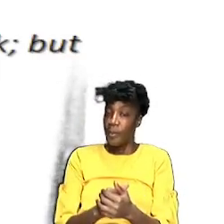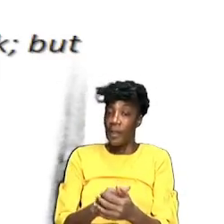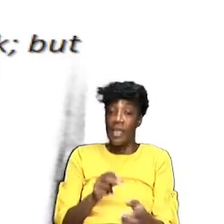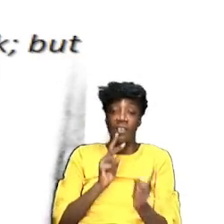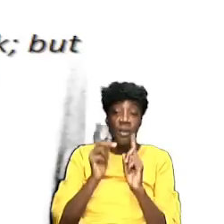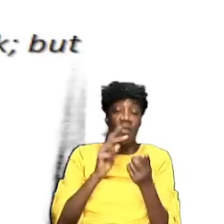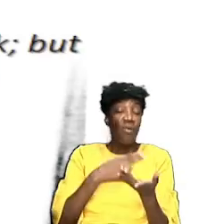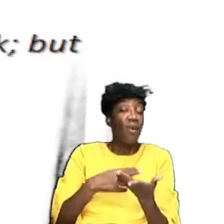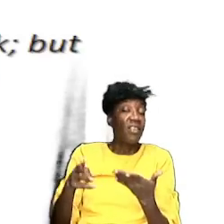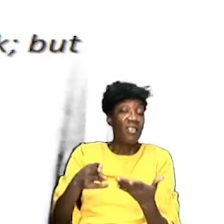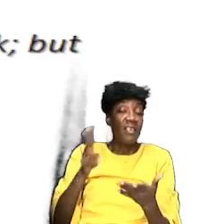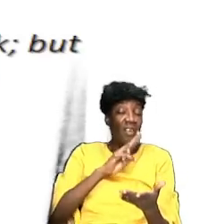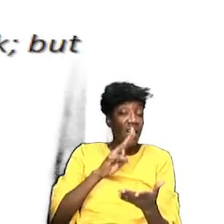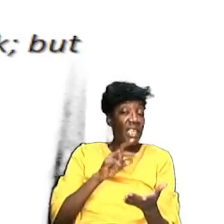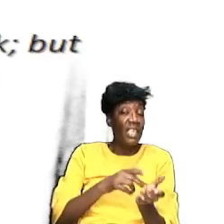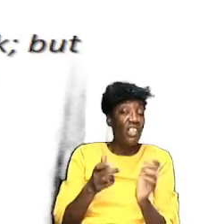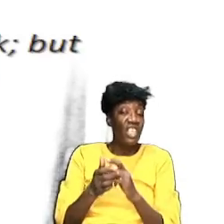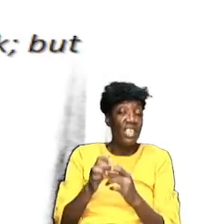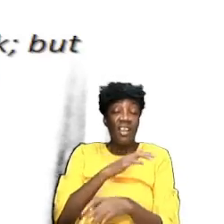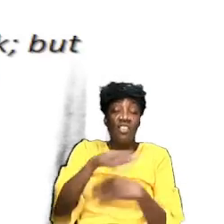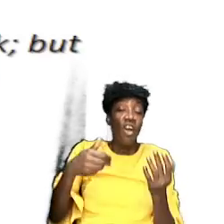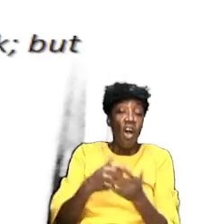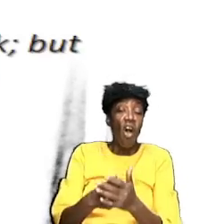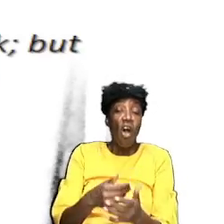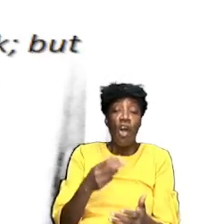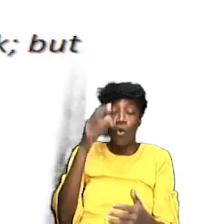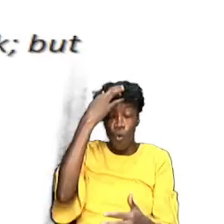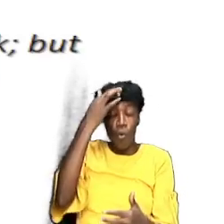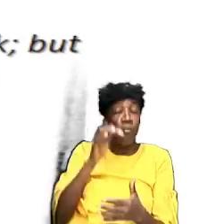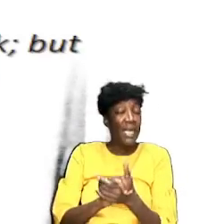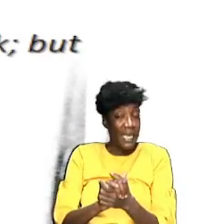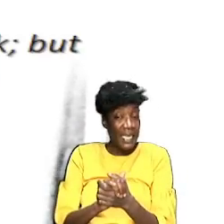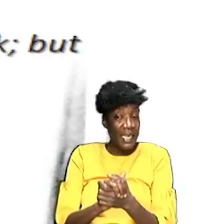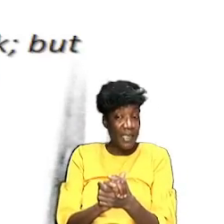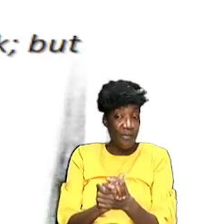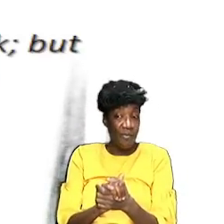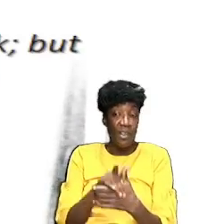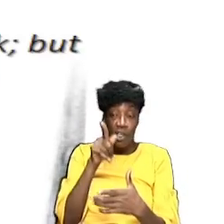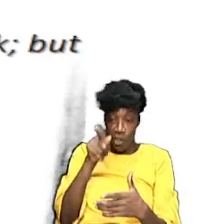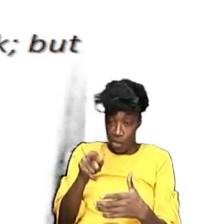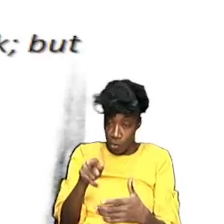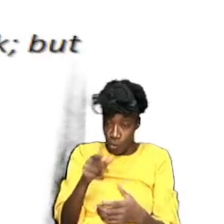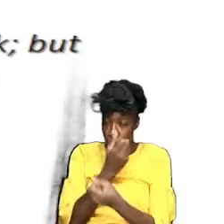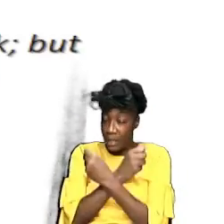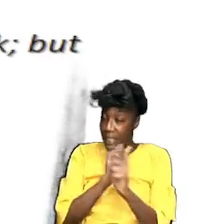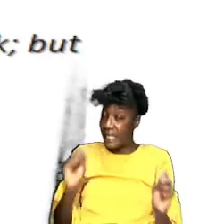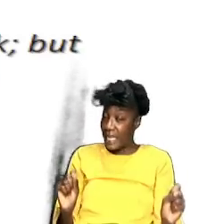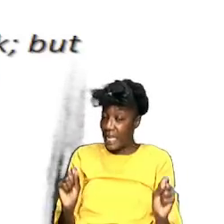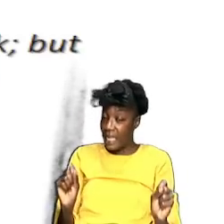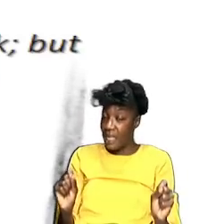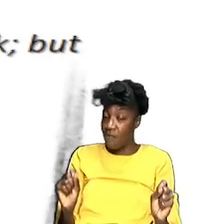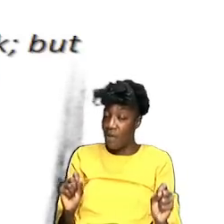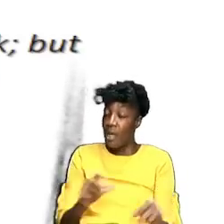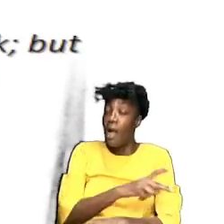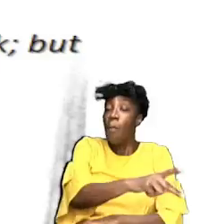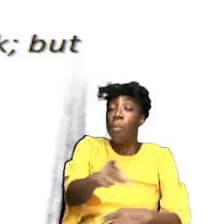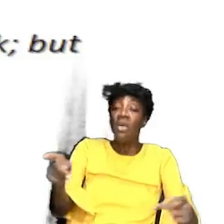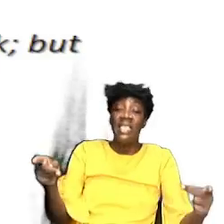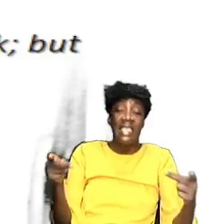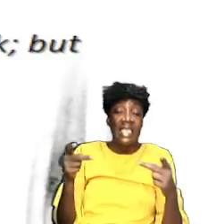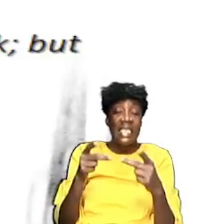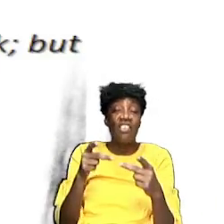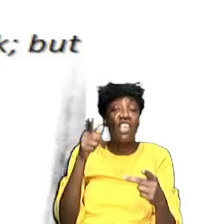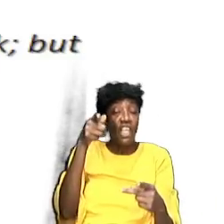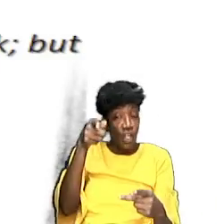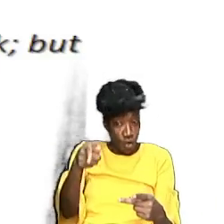unto all and upon all them that believe. So based on the very fact that you are saved positionally, you are